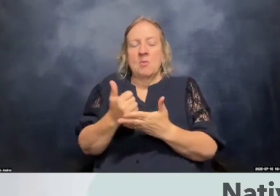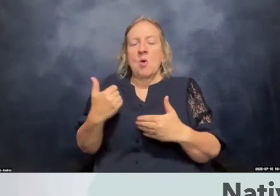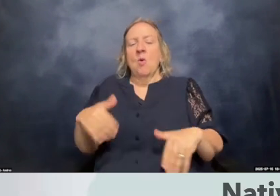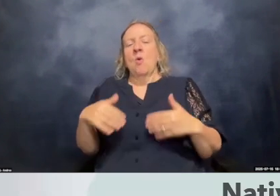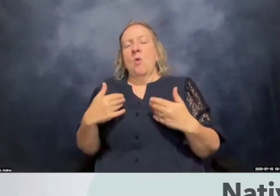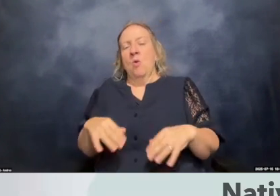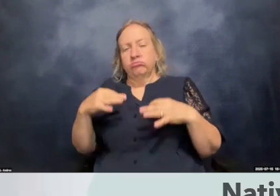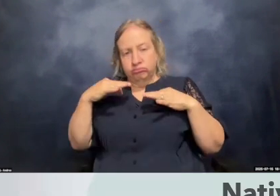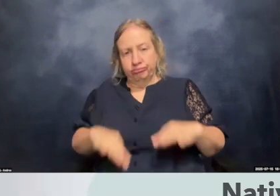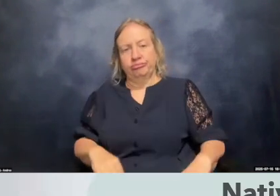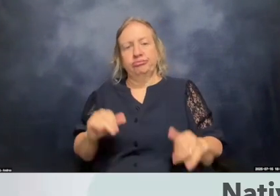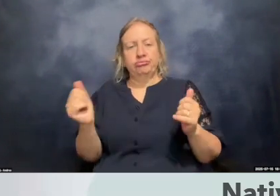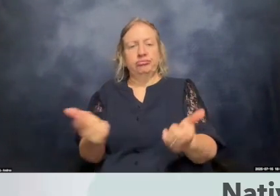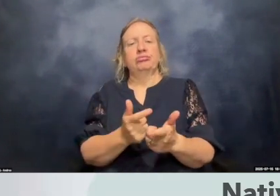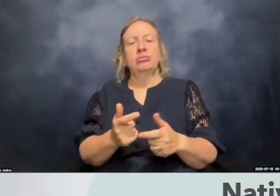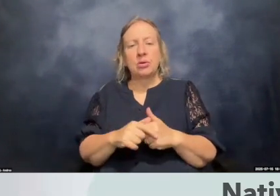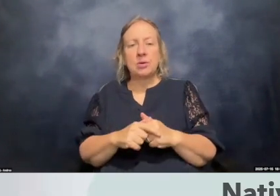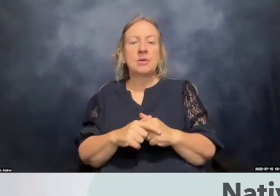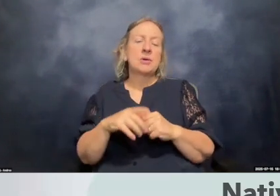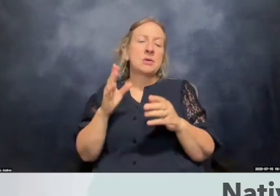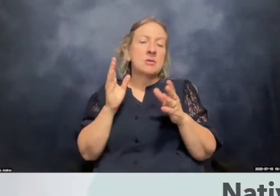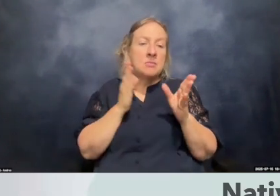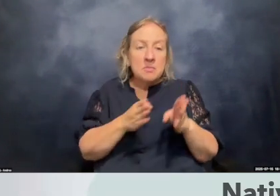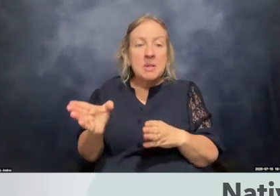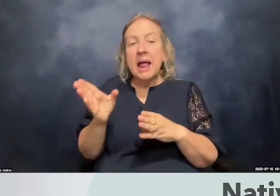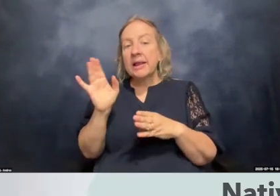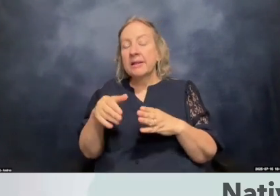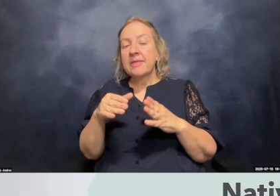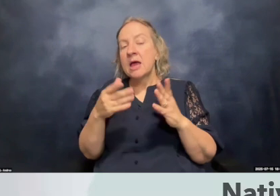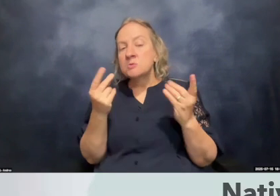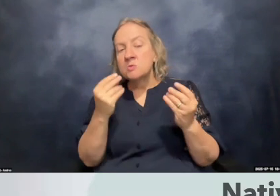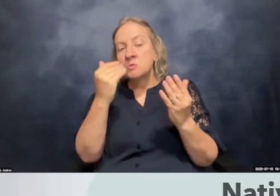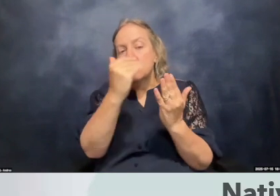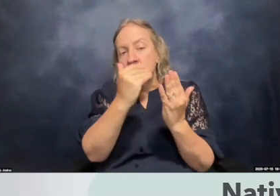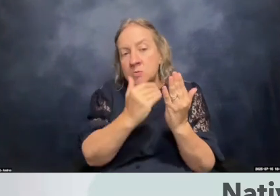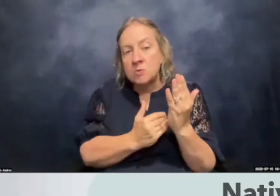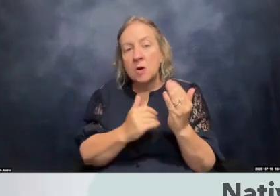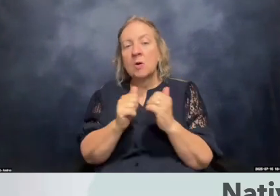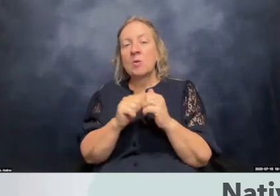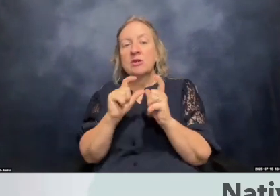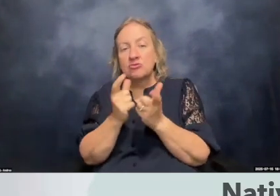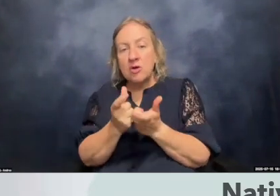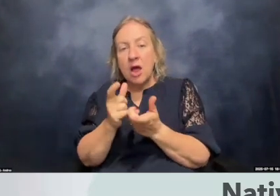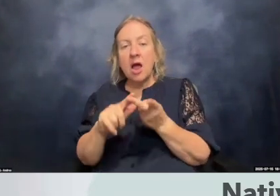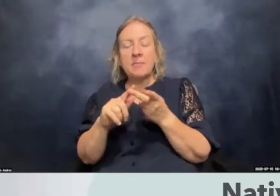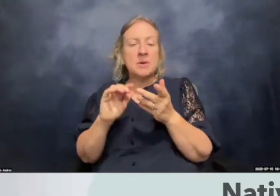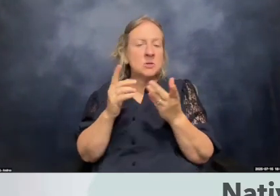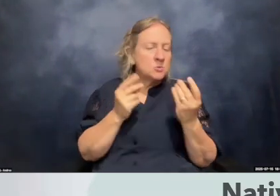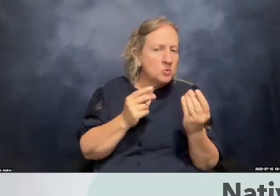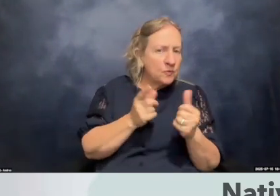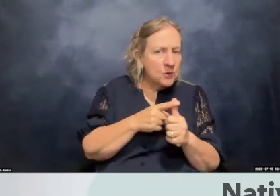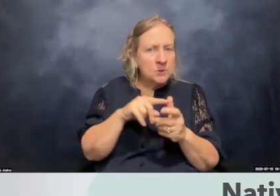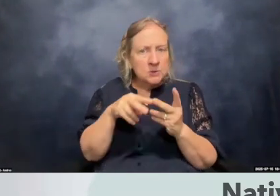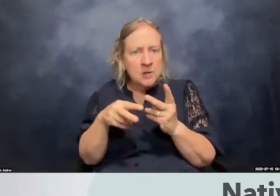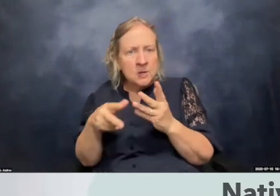participants. From coordinating the itinerary with tribal representatives to managing logistics and participating in multiple planning sessions